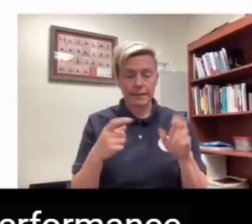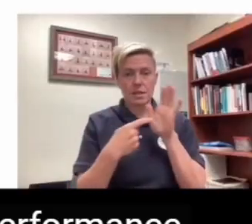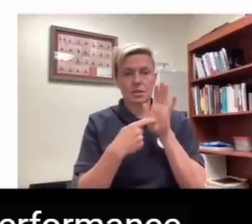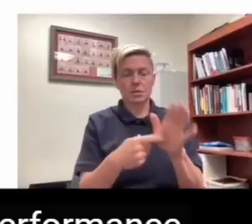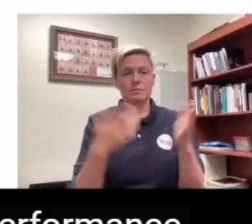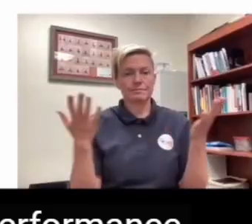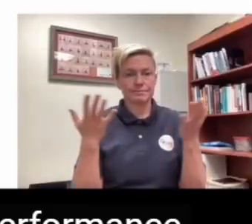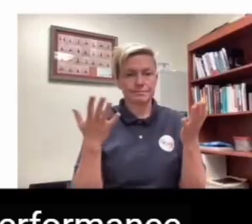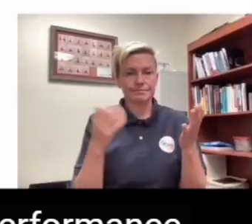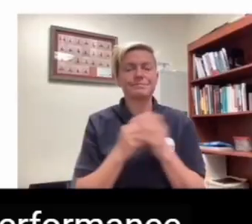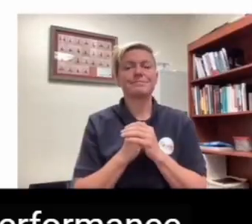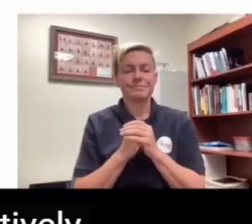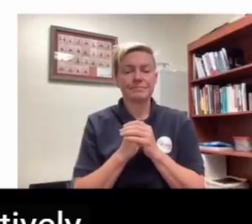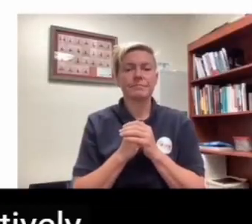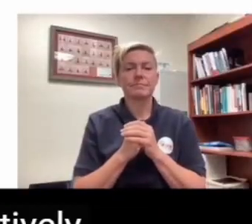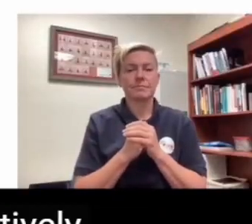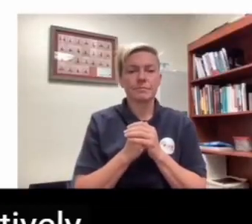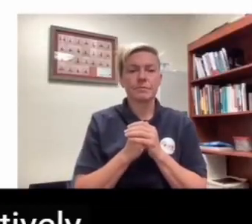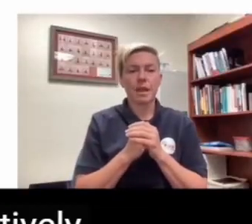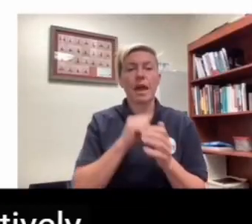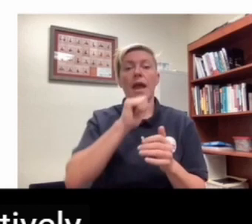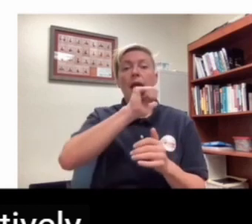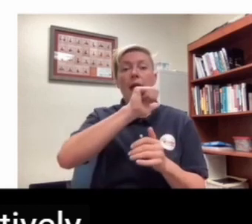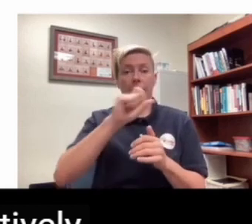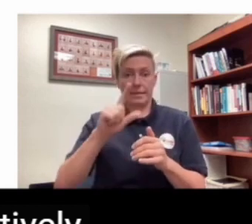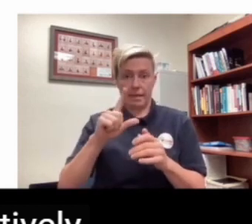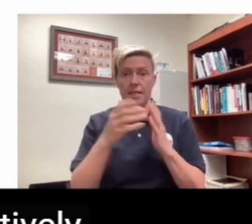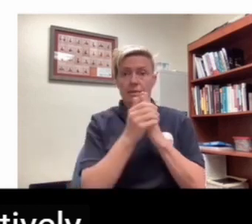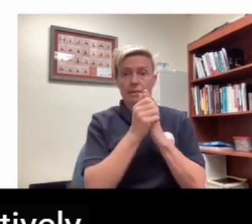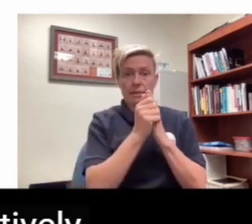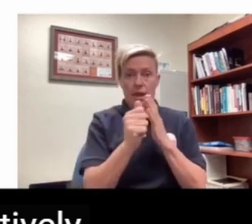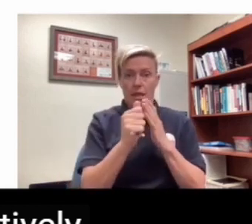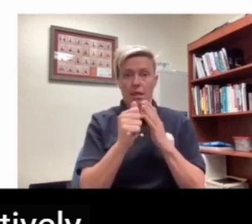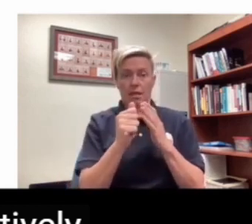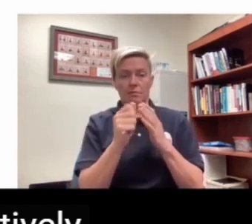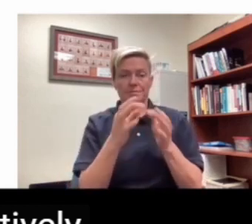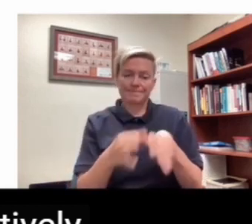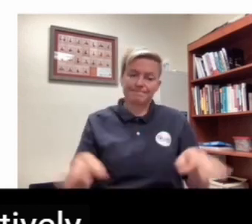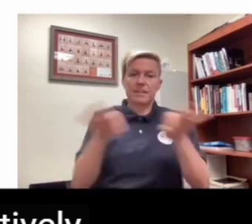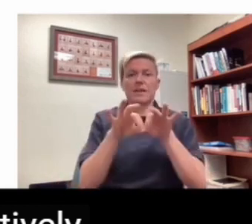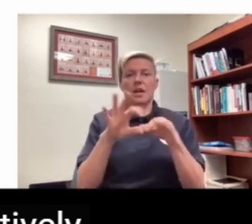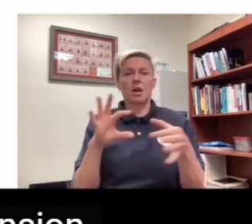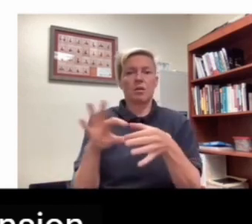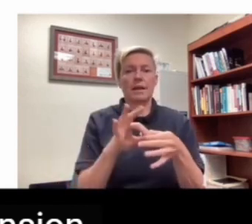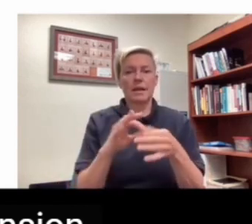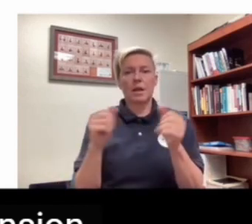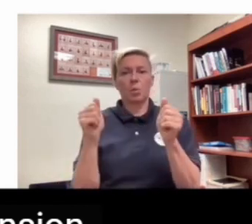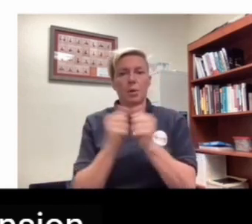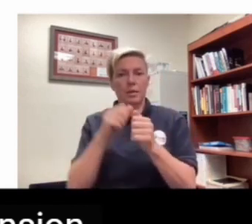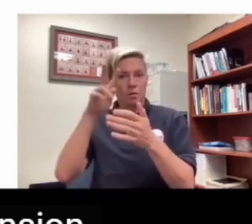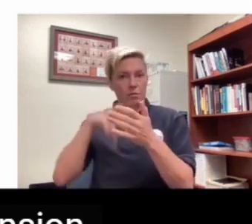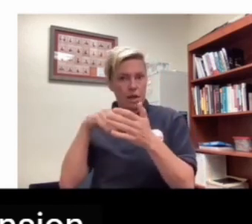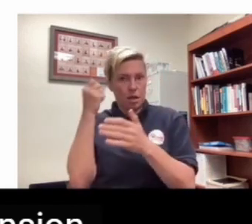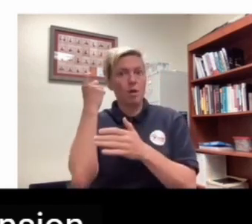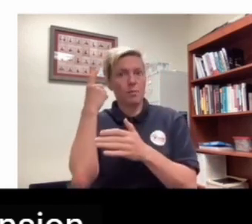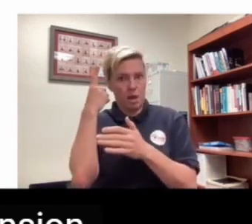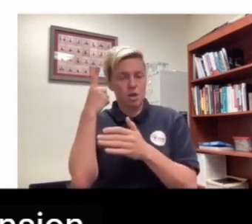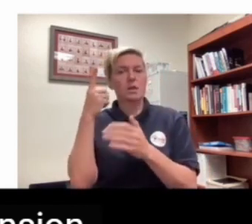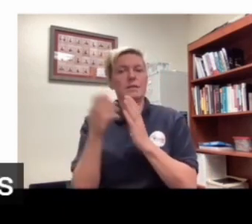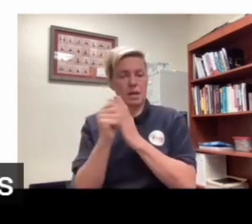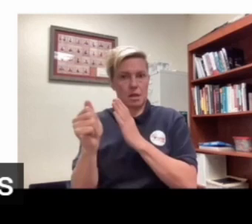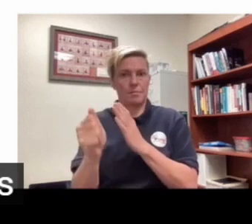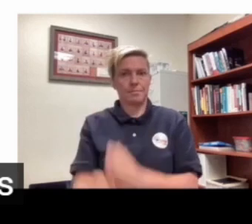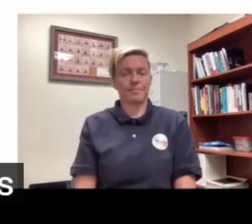analysis revealed that performance on all ASL tests significantly positively correlated with reading